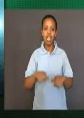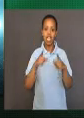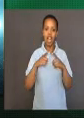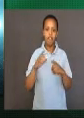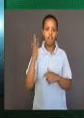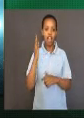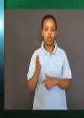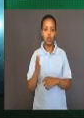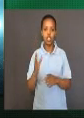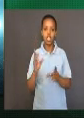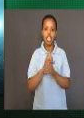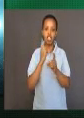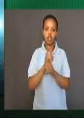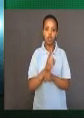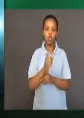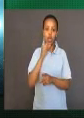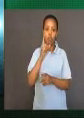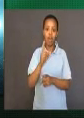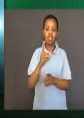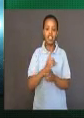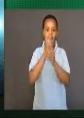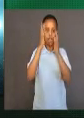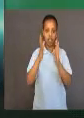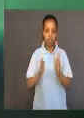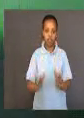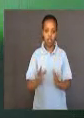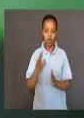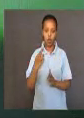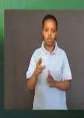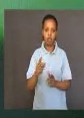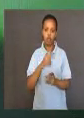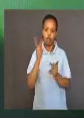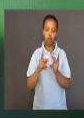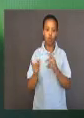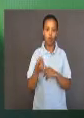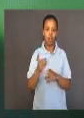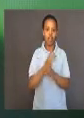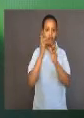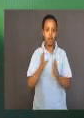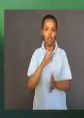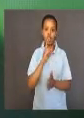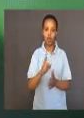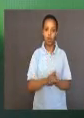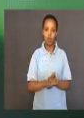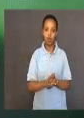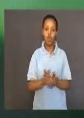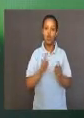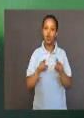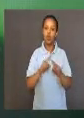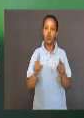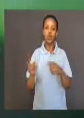were created by a supreme being. There are many